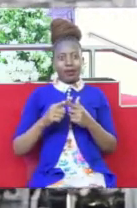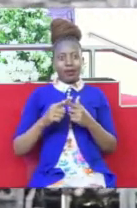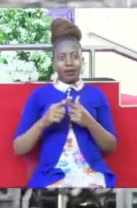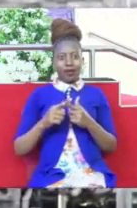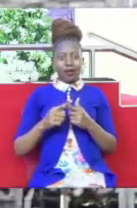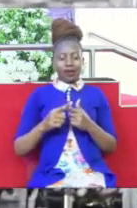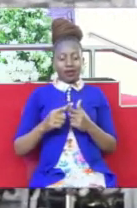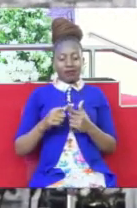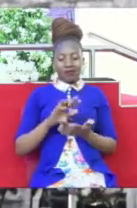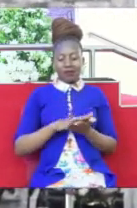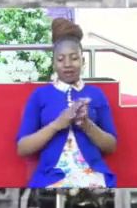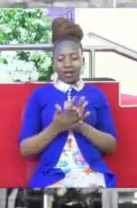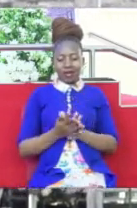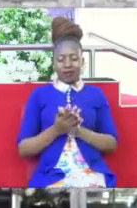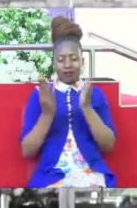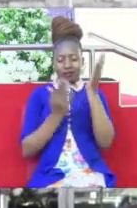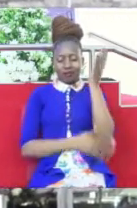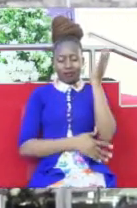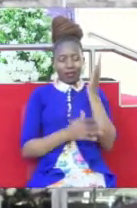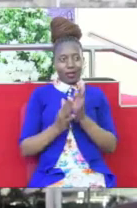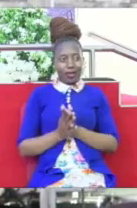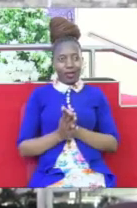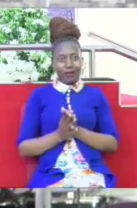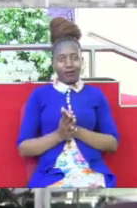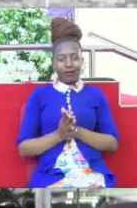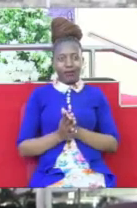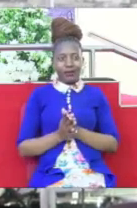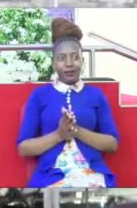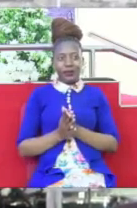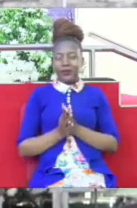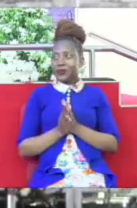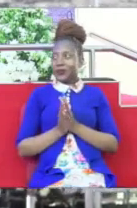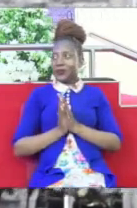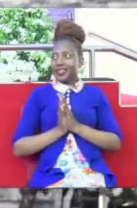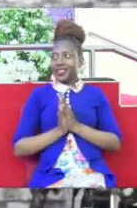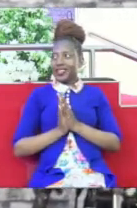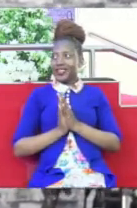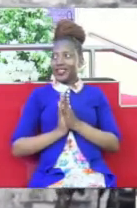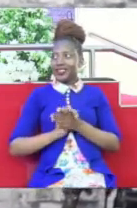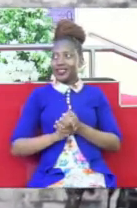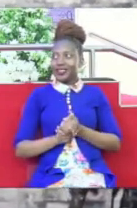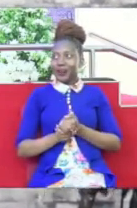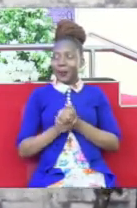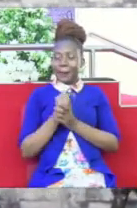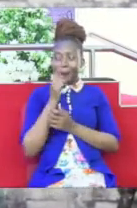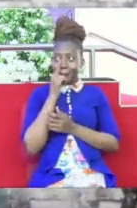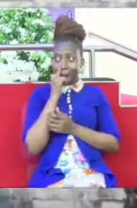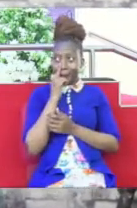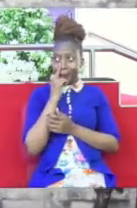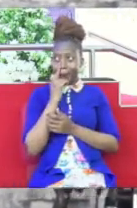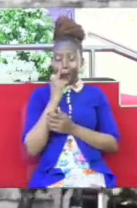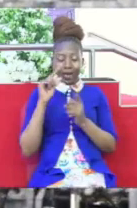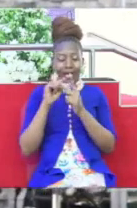ikakuwa mbaya zaidi. You know, the scripture teaches us, "Humble yourself therefore under the mighty hand of God, that he may exalt you at the proper time."